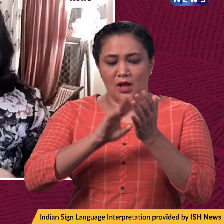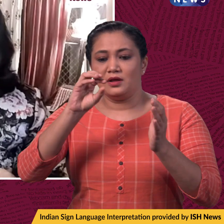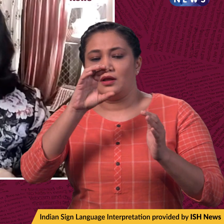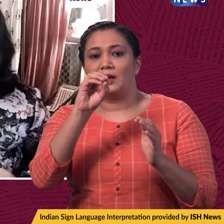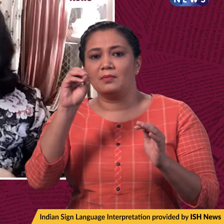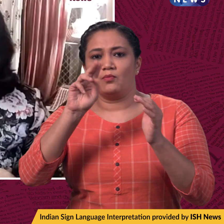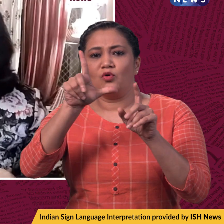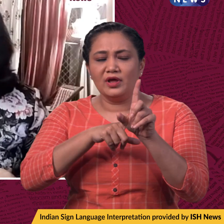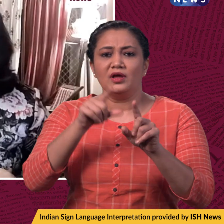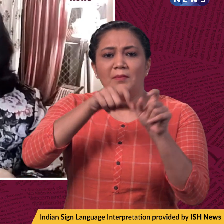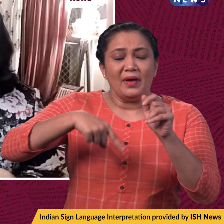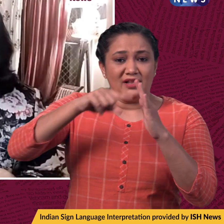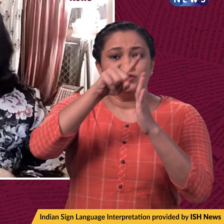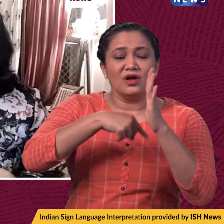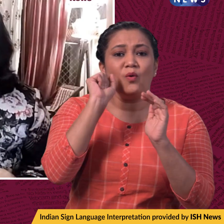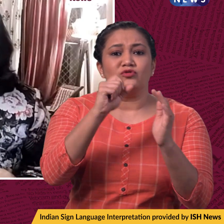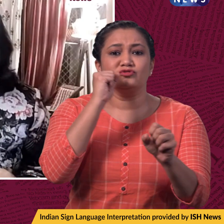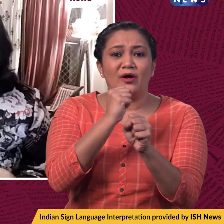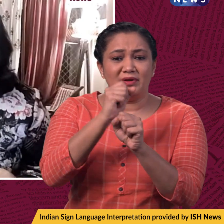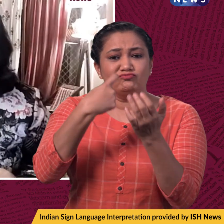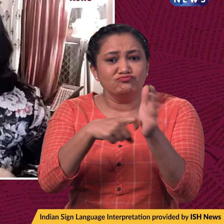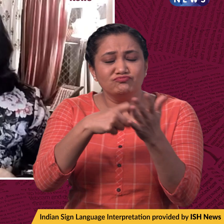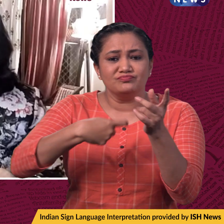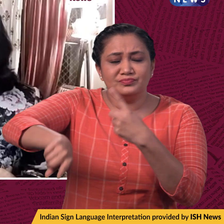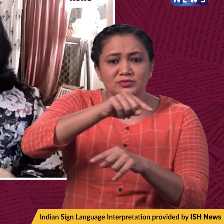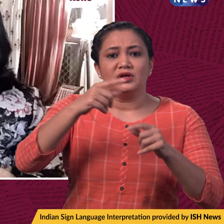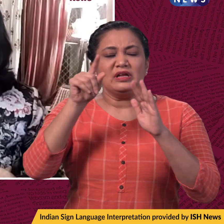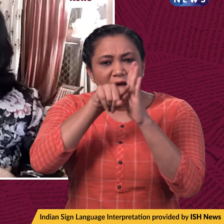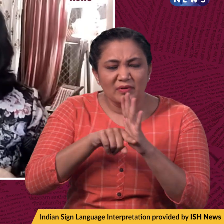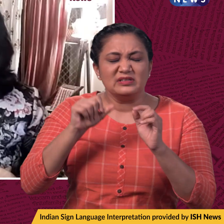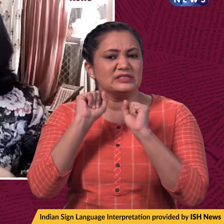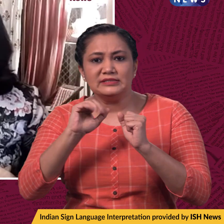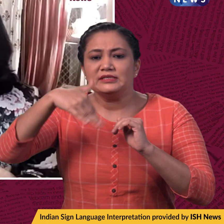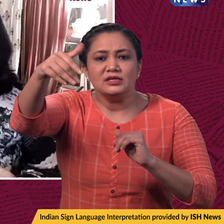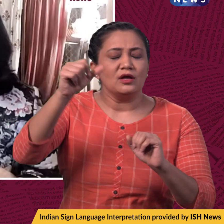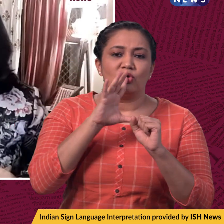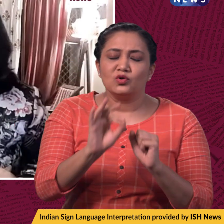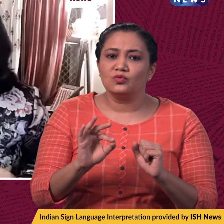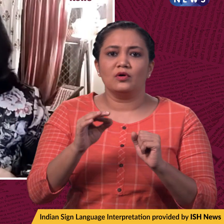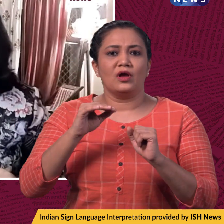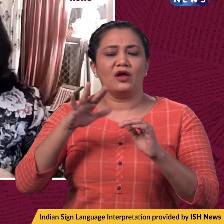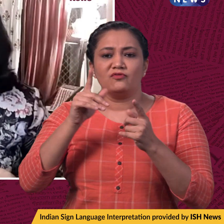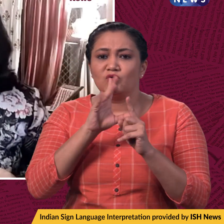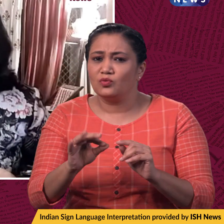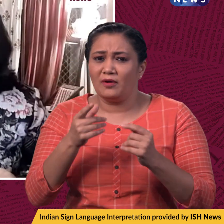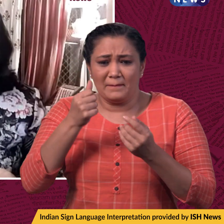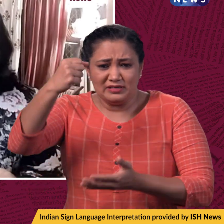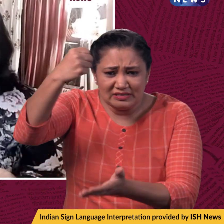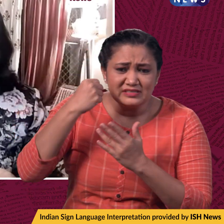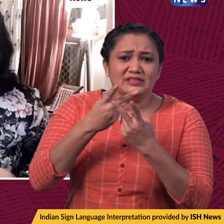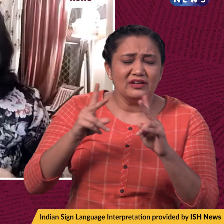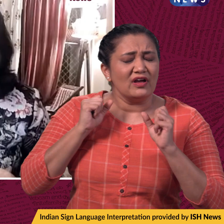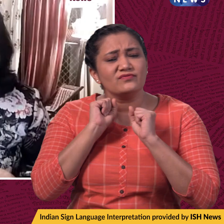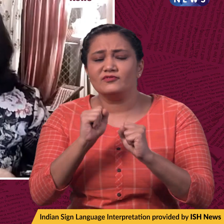resignations of key officials in the Sri Lankan government will raise policy uncertainty, compounding external liquidity and